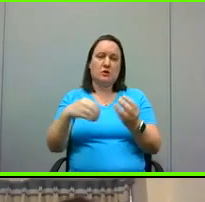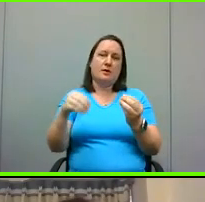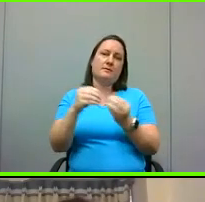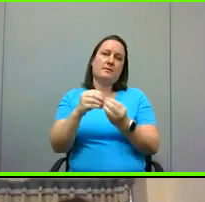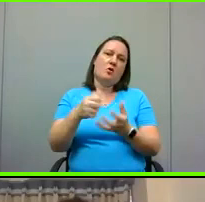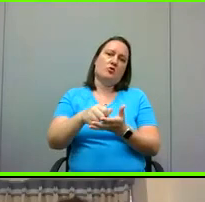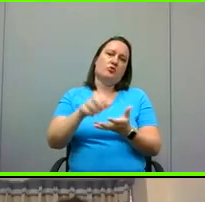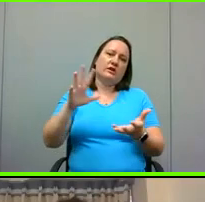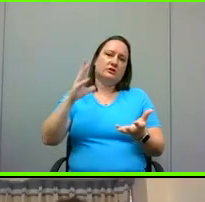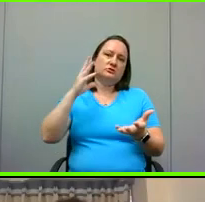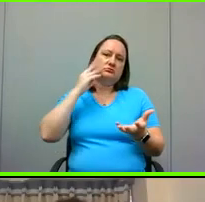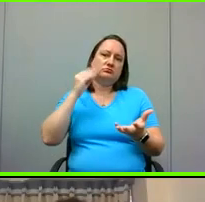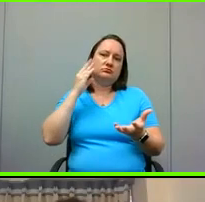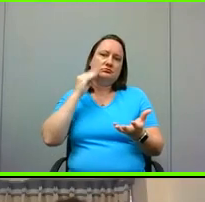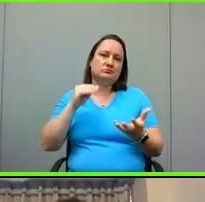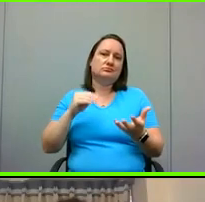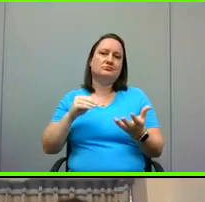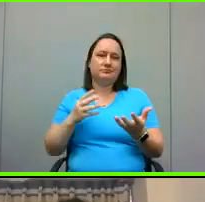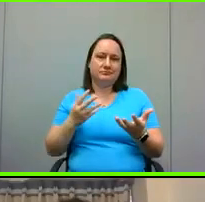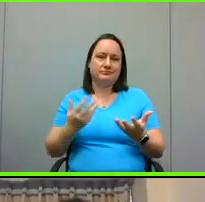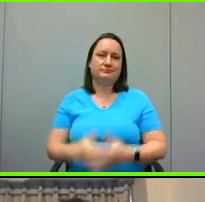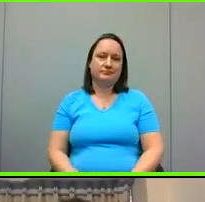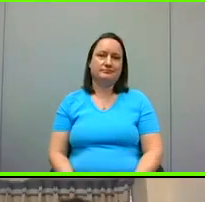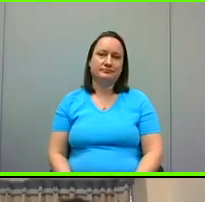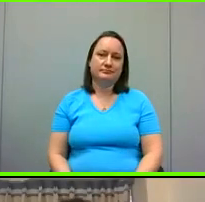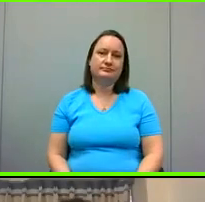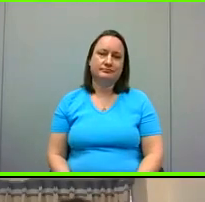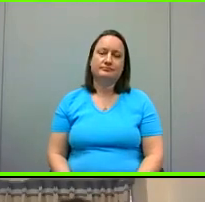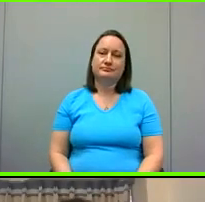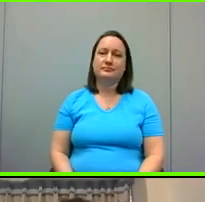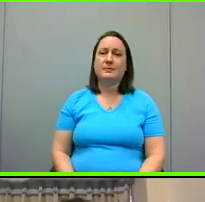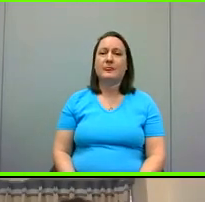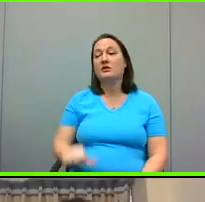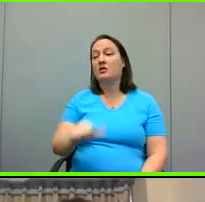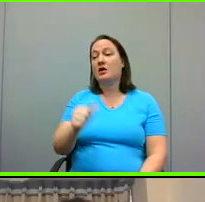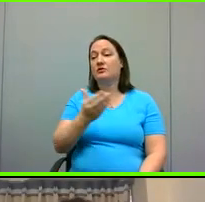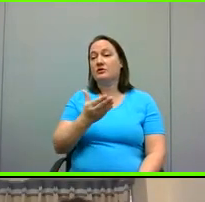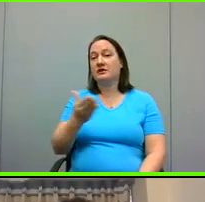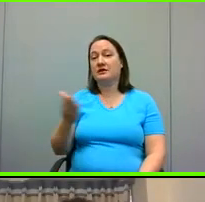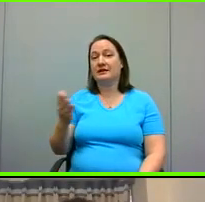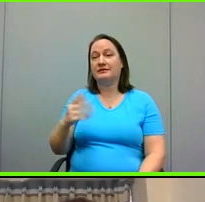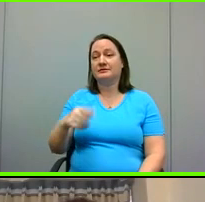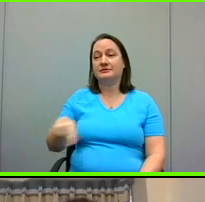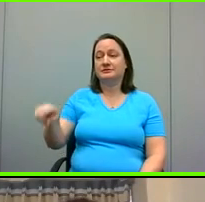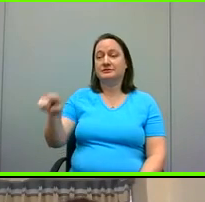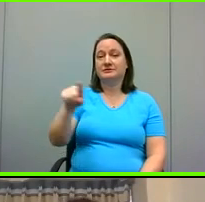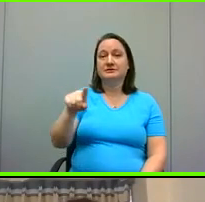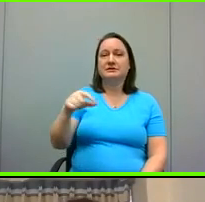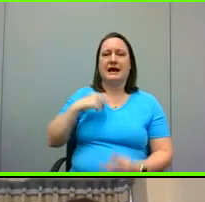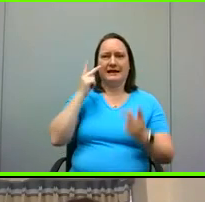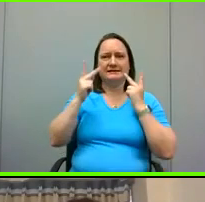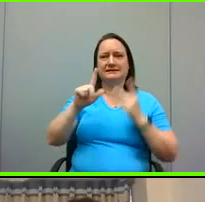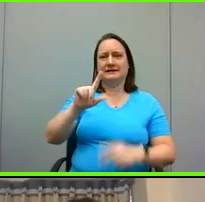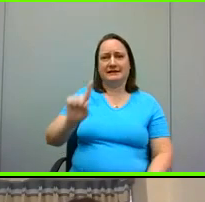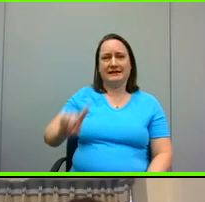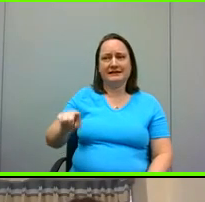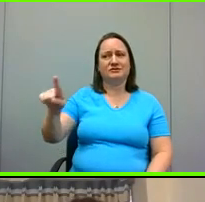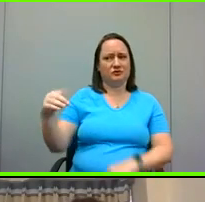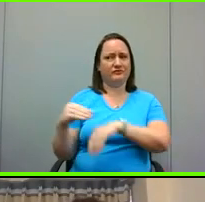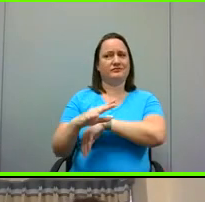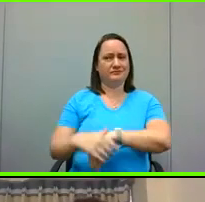that. Also, there have been other areas that I see, Liz, that you've had an impact. You've helped